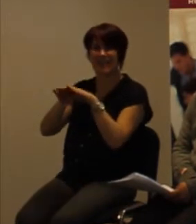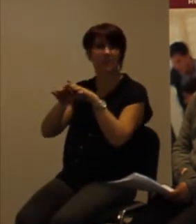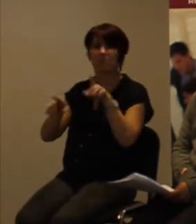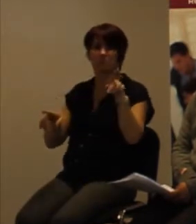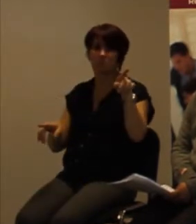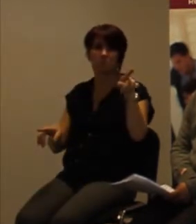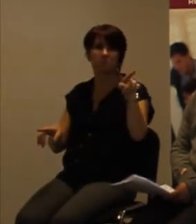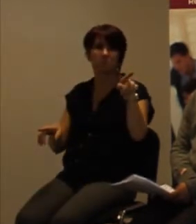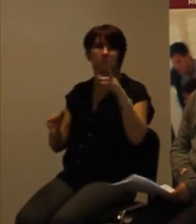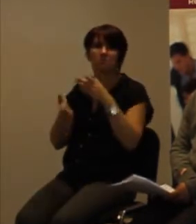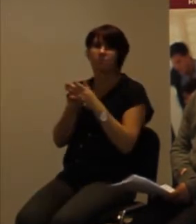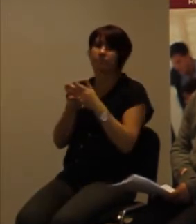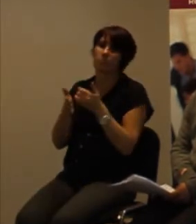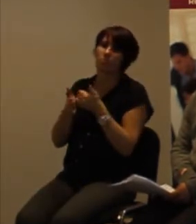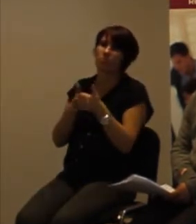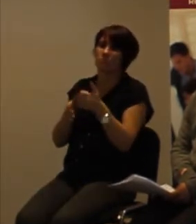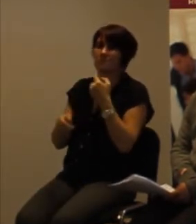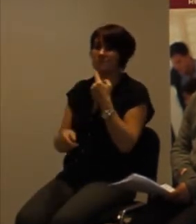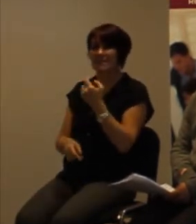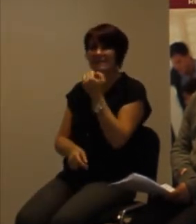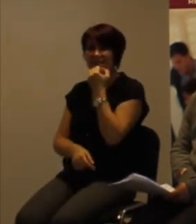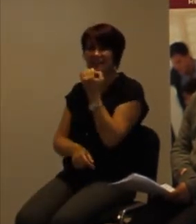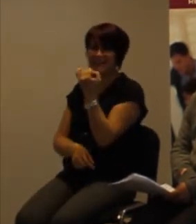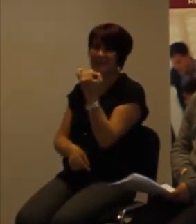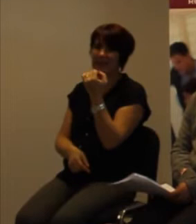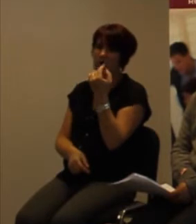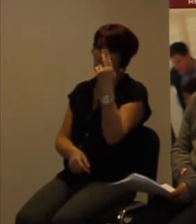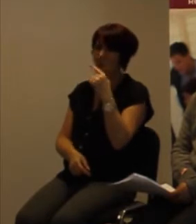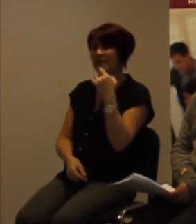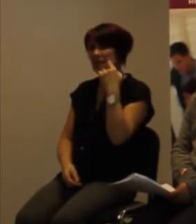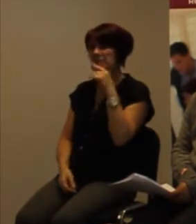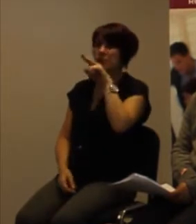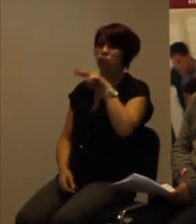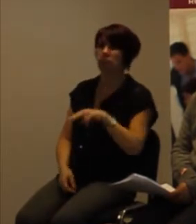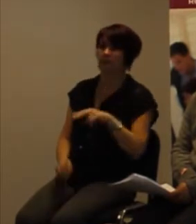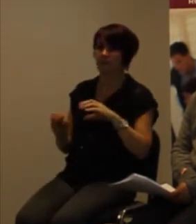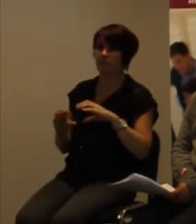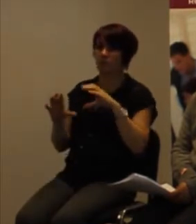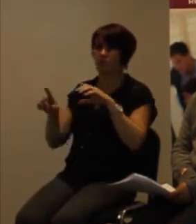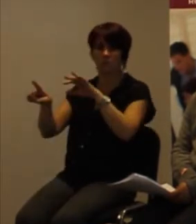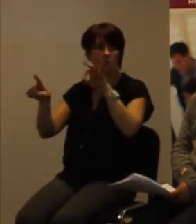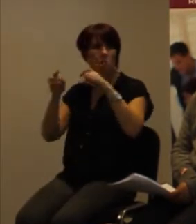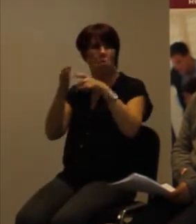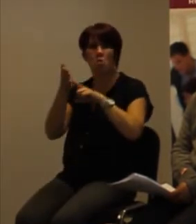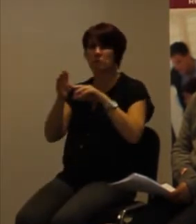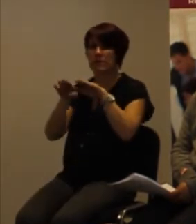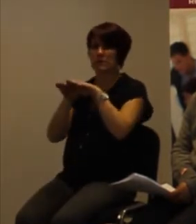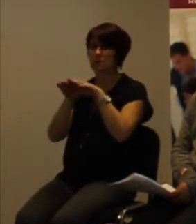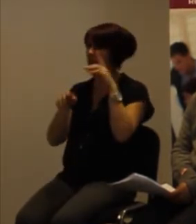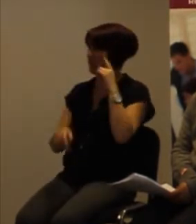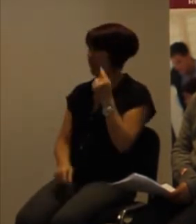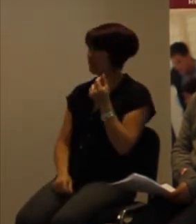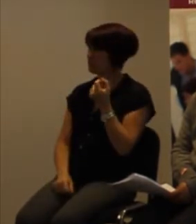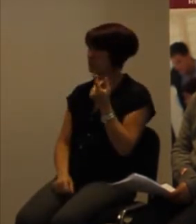as easy read font. That's why I And quoted that. What would OCN standard be? Oh, is it 11 or